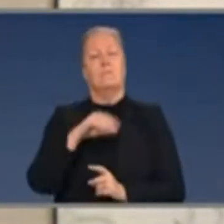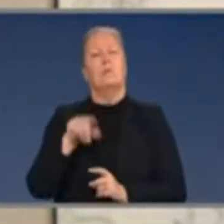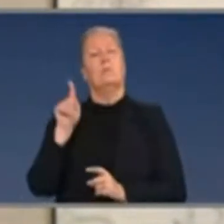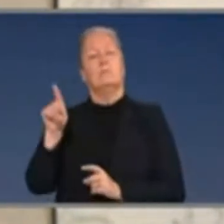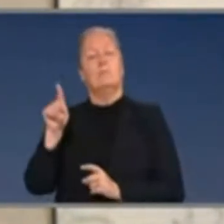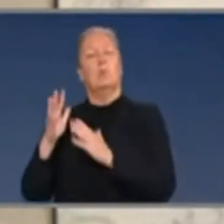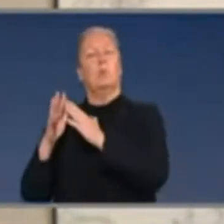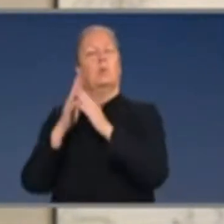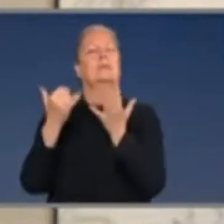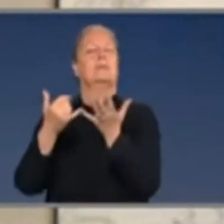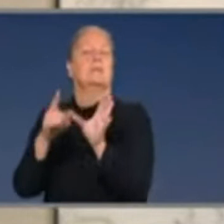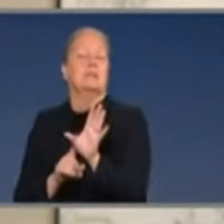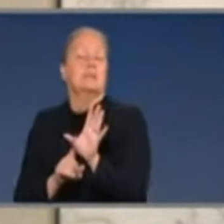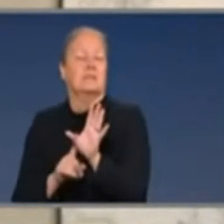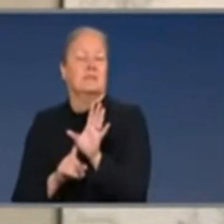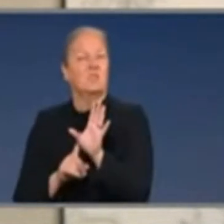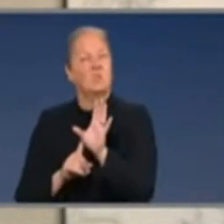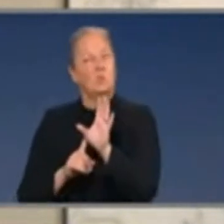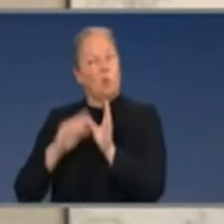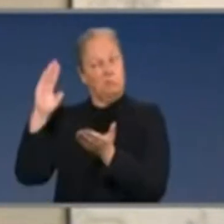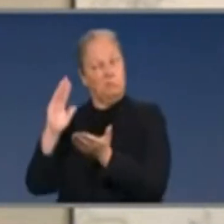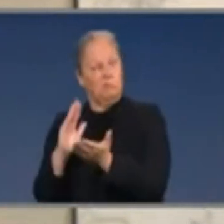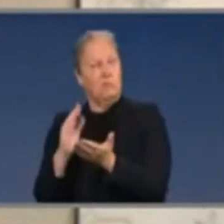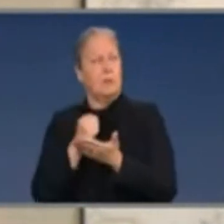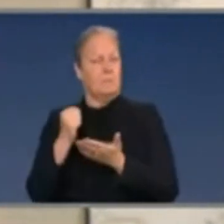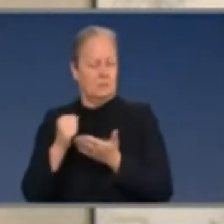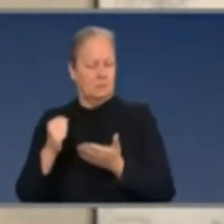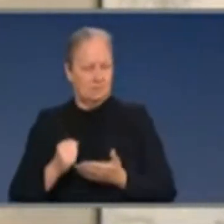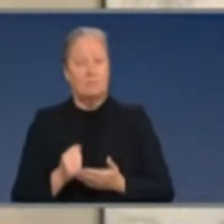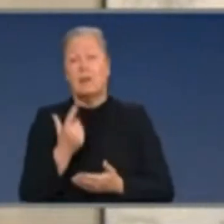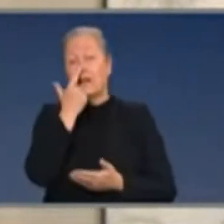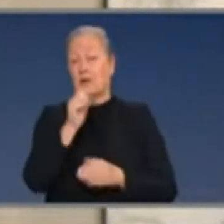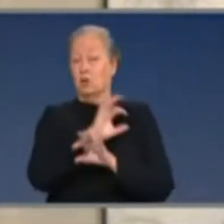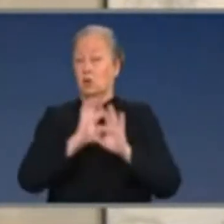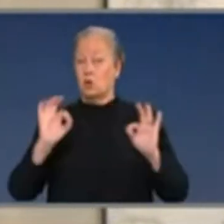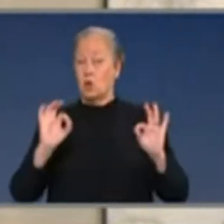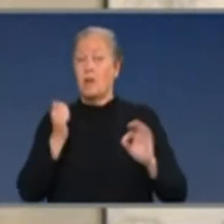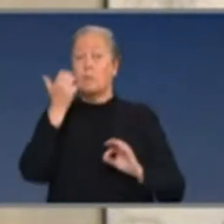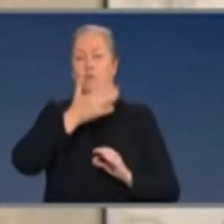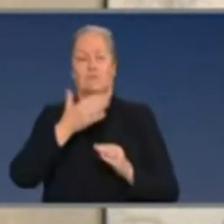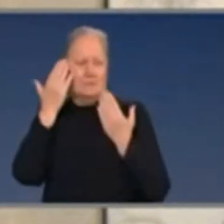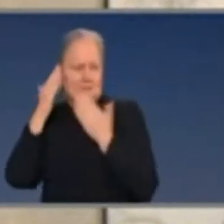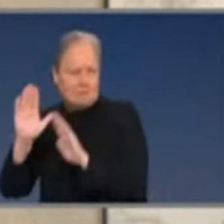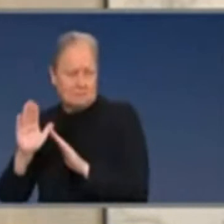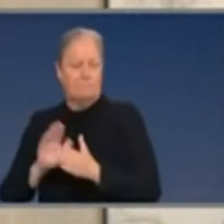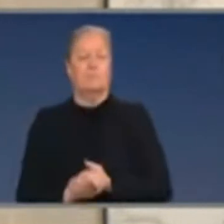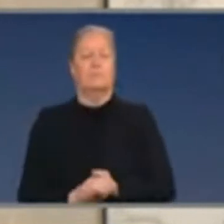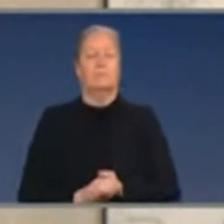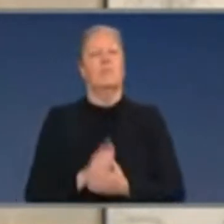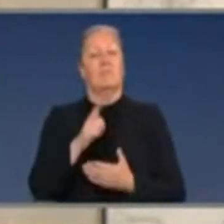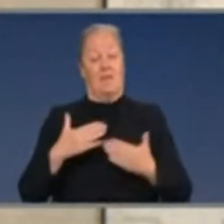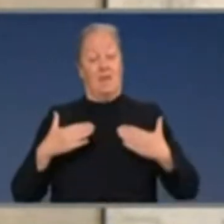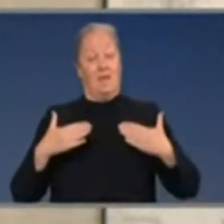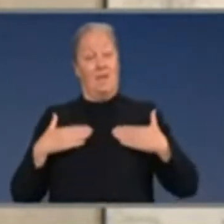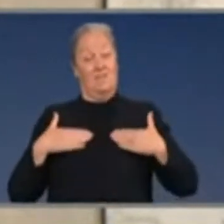Sydney. Fortunately, we've had no deaths. Now, the Aboriginal Community Controls health sector has played